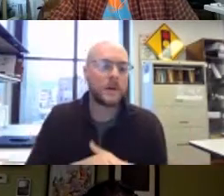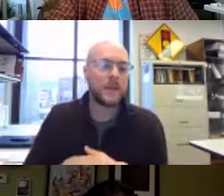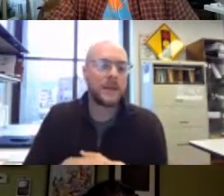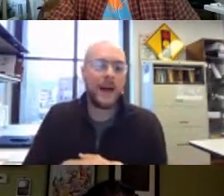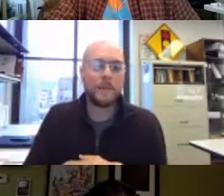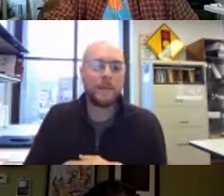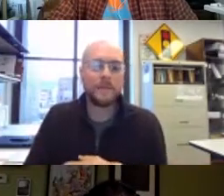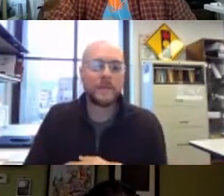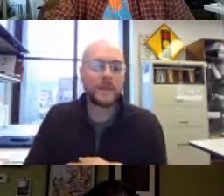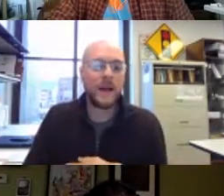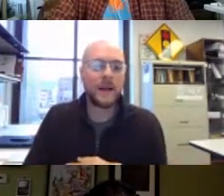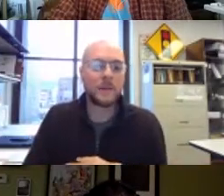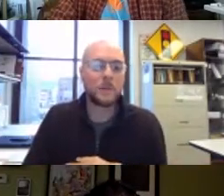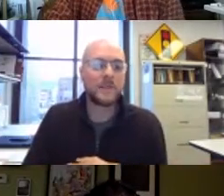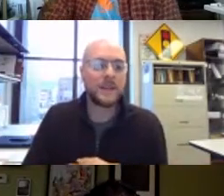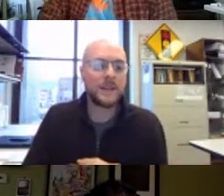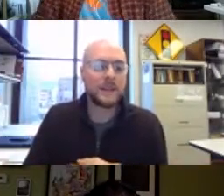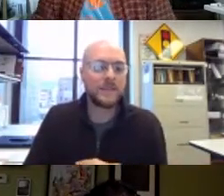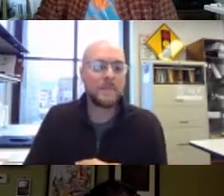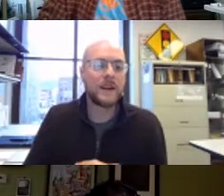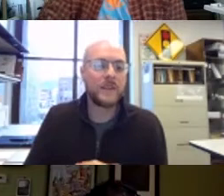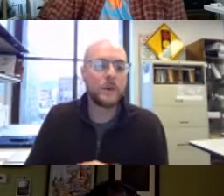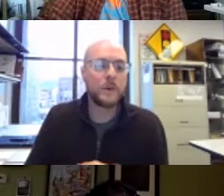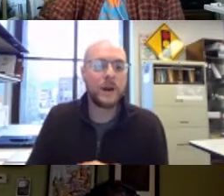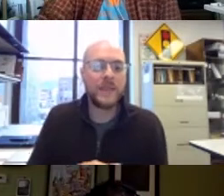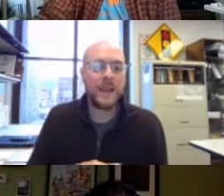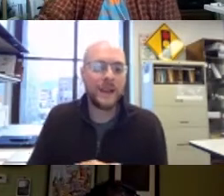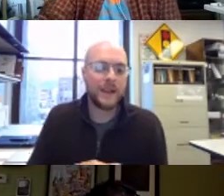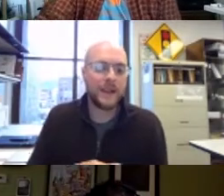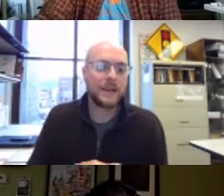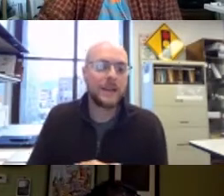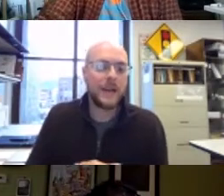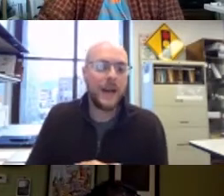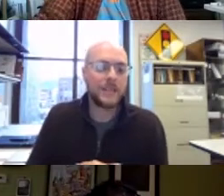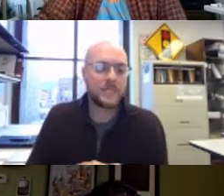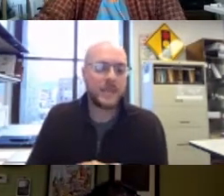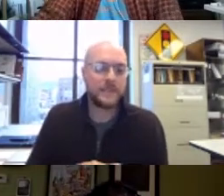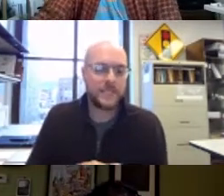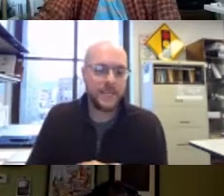sorry, one more. A little bit of a better view of that area,